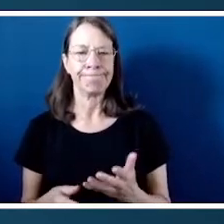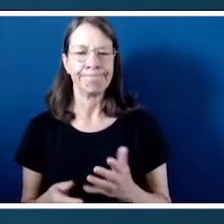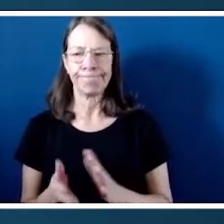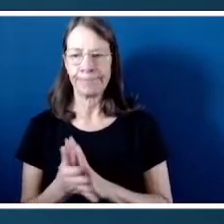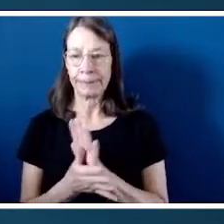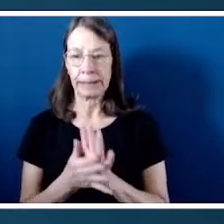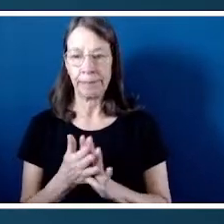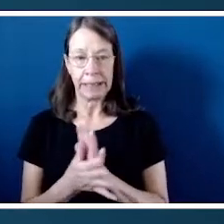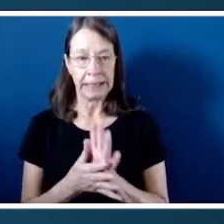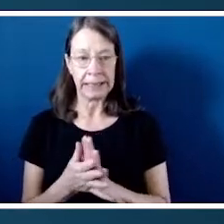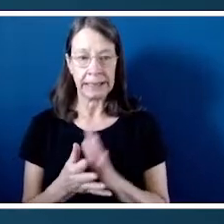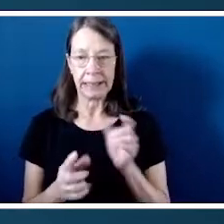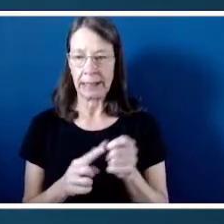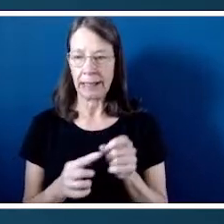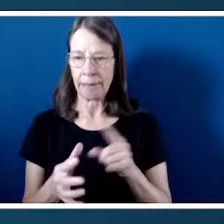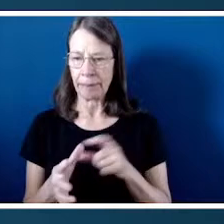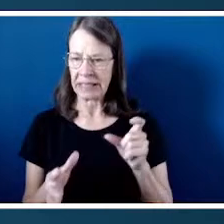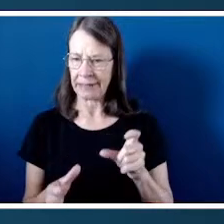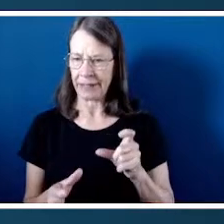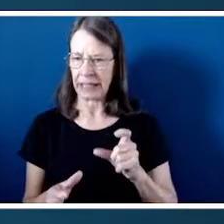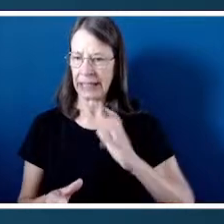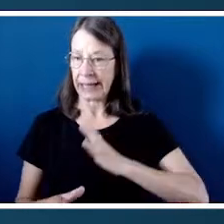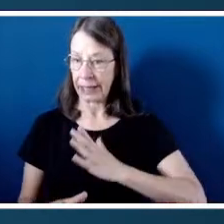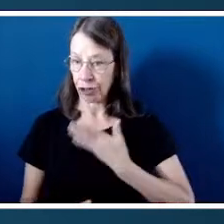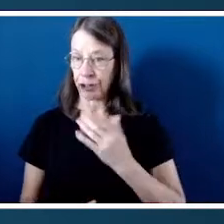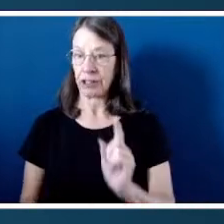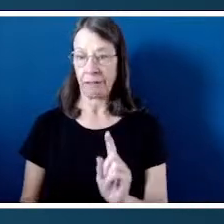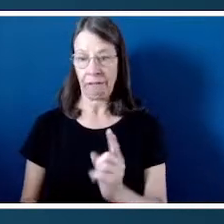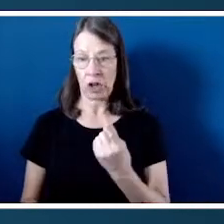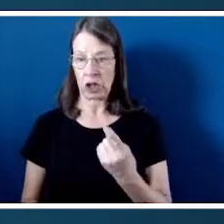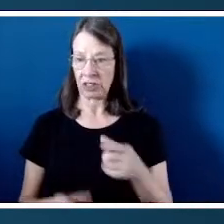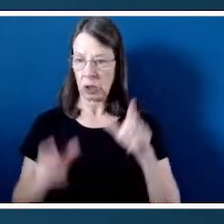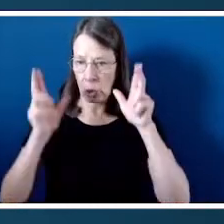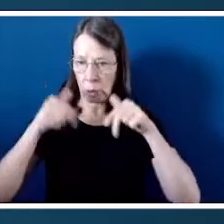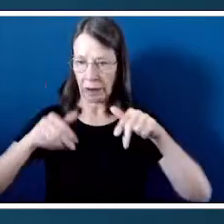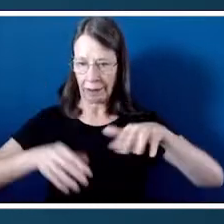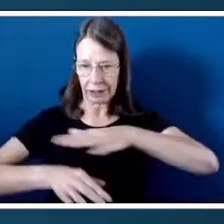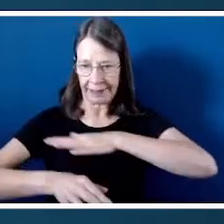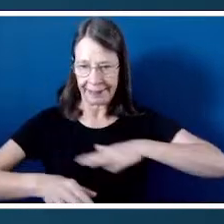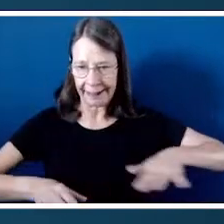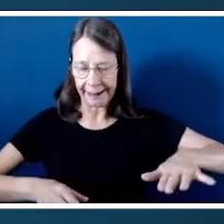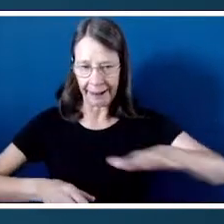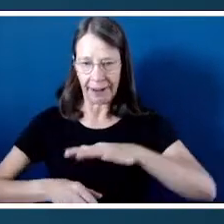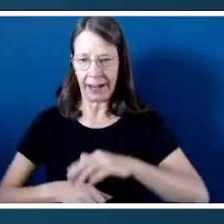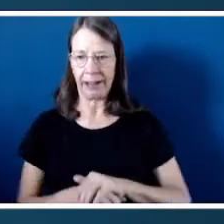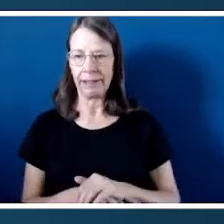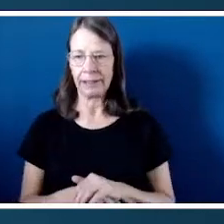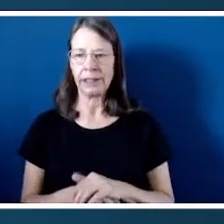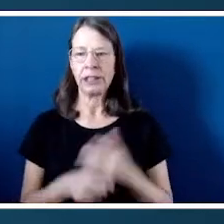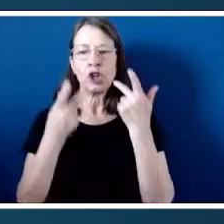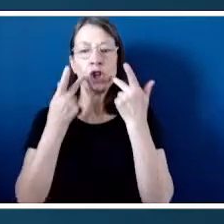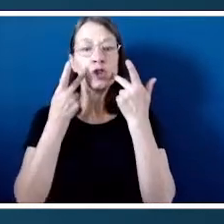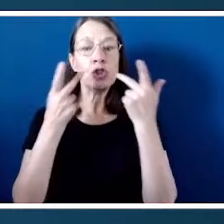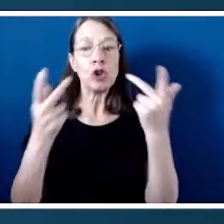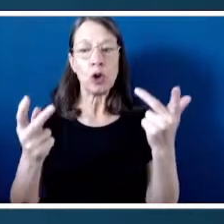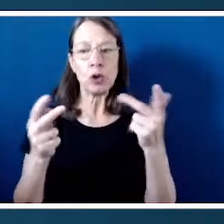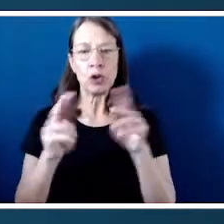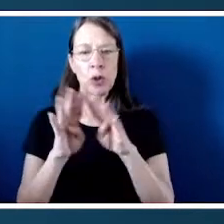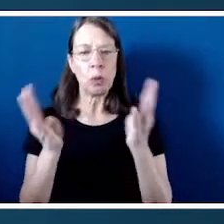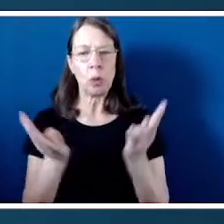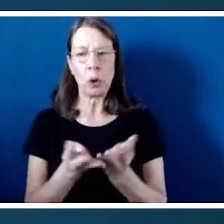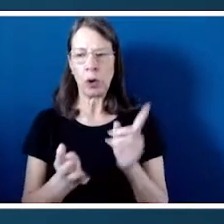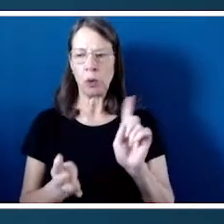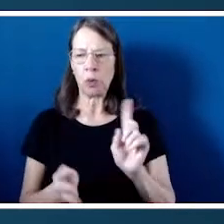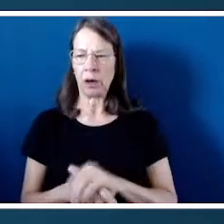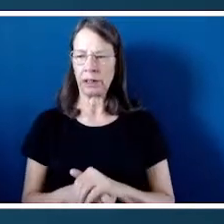the Pacific interest first and foremost. It conveys to the world that we recognize that regional stability